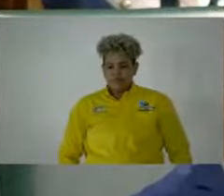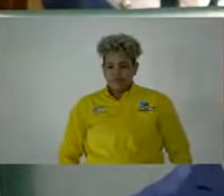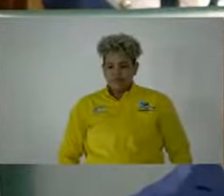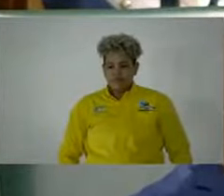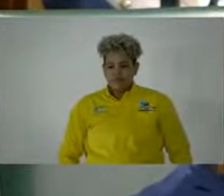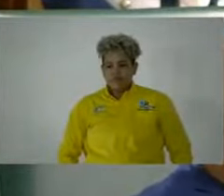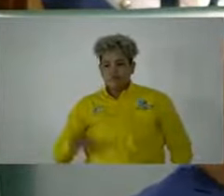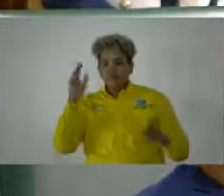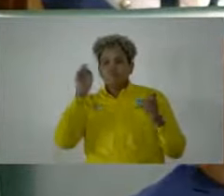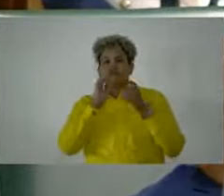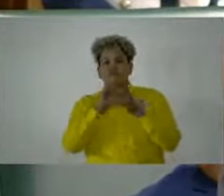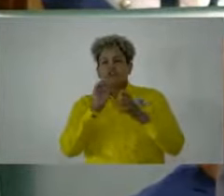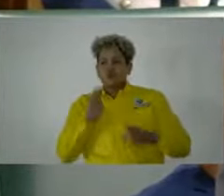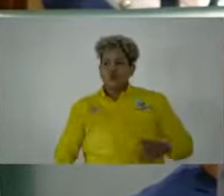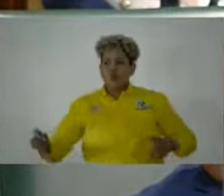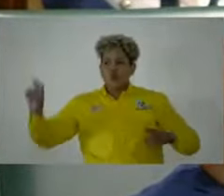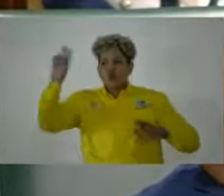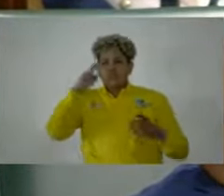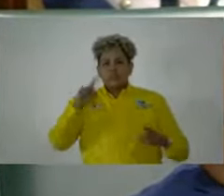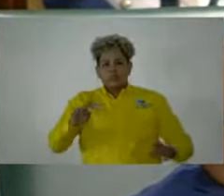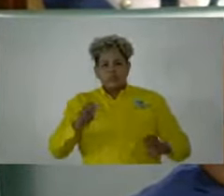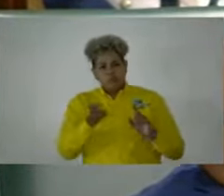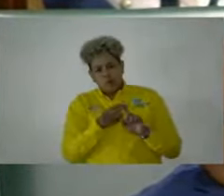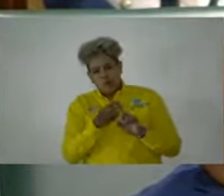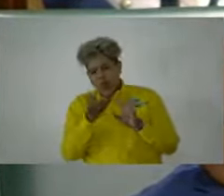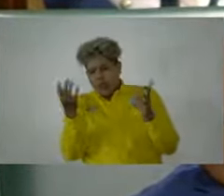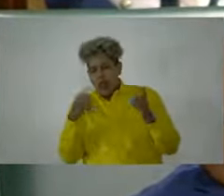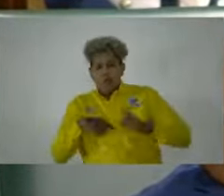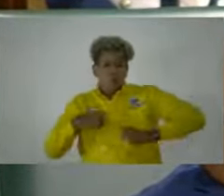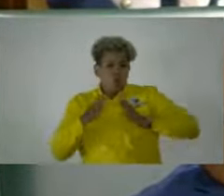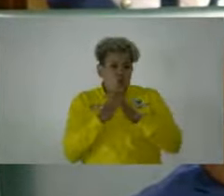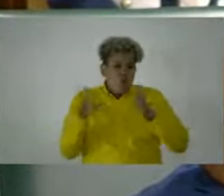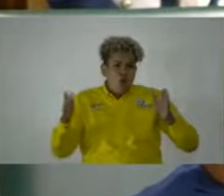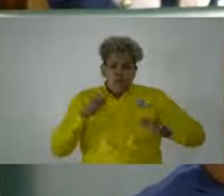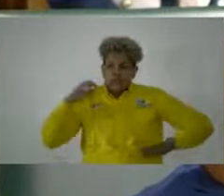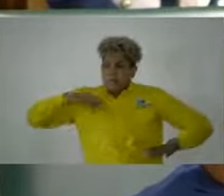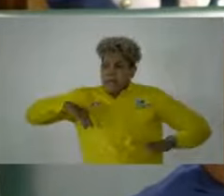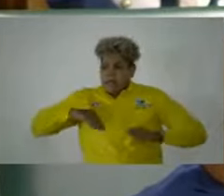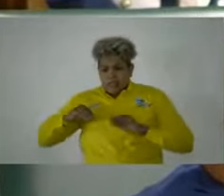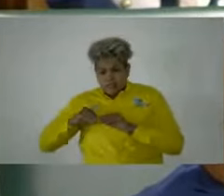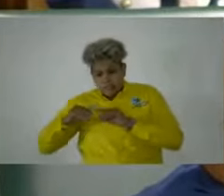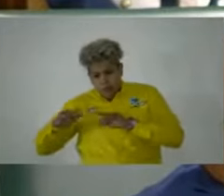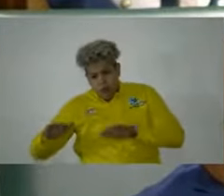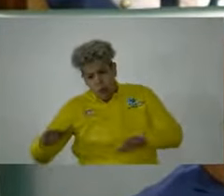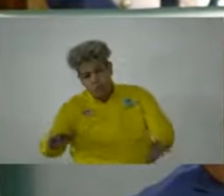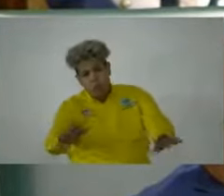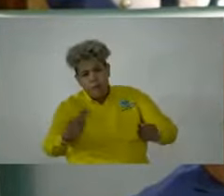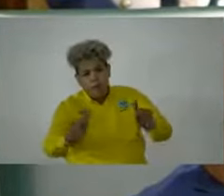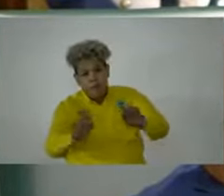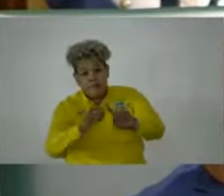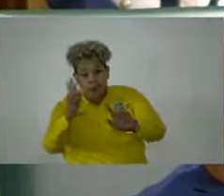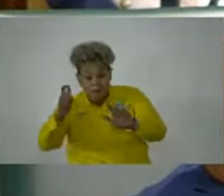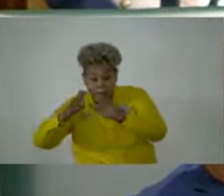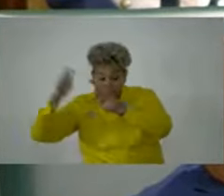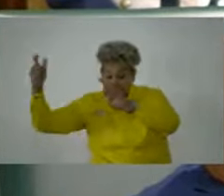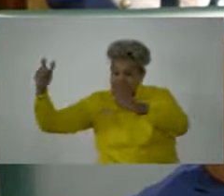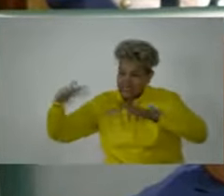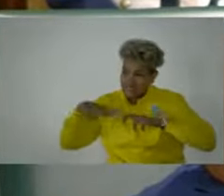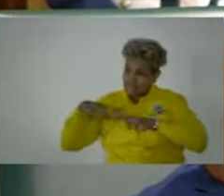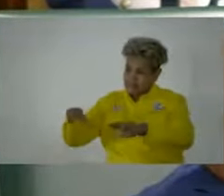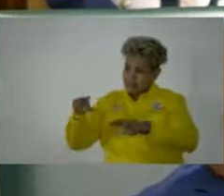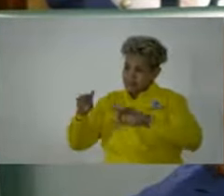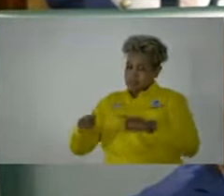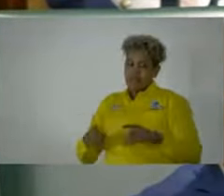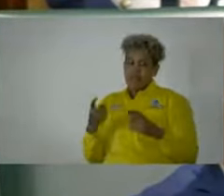Mr. Speaker, in the area of tourism, we are committed to trying to broaden the benefits flowing to our people from the massive investments that have